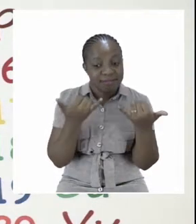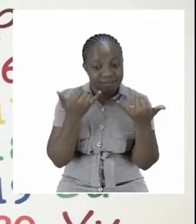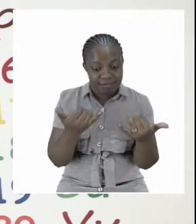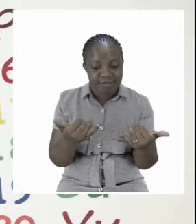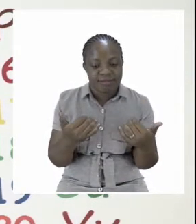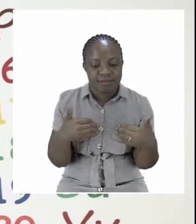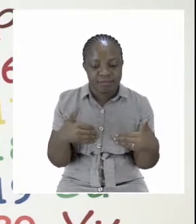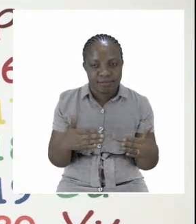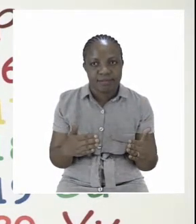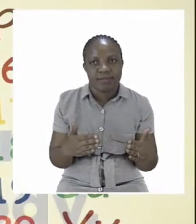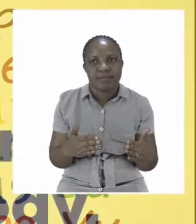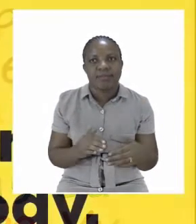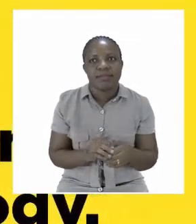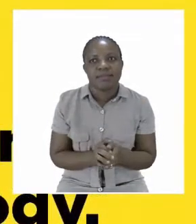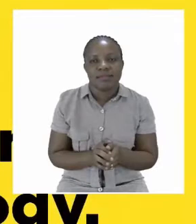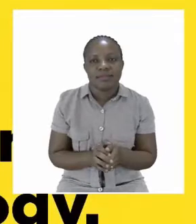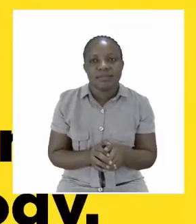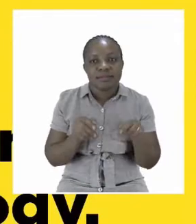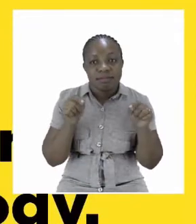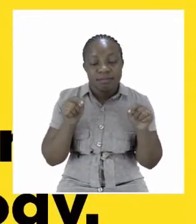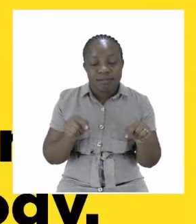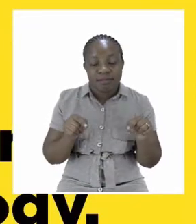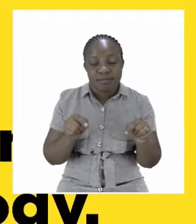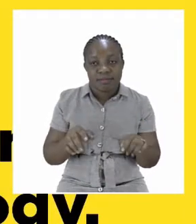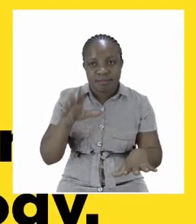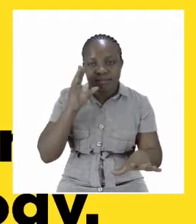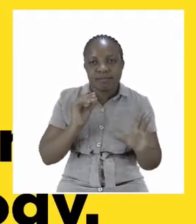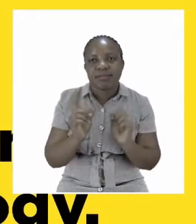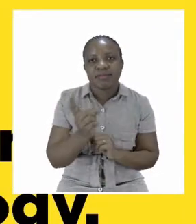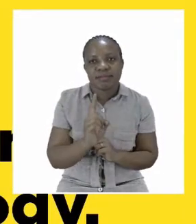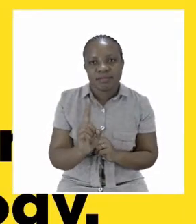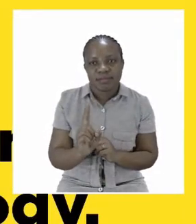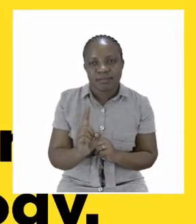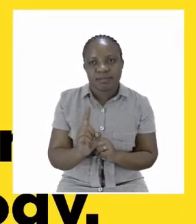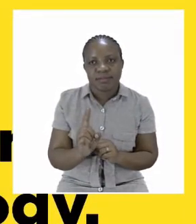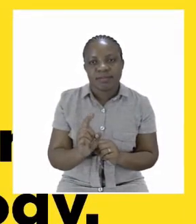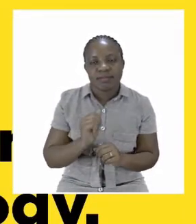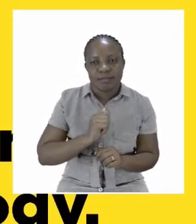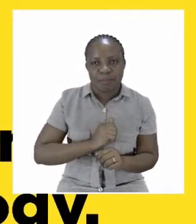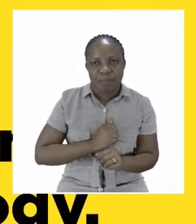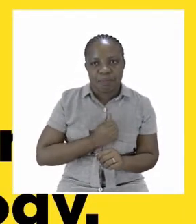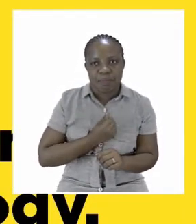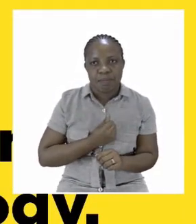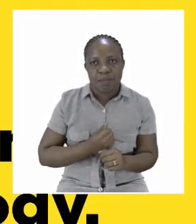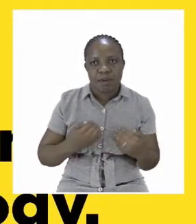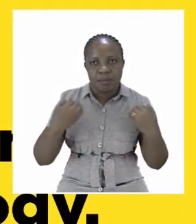the lesson. Today's lesson is all about my